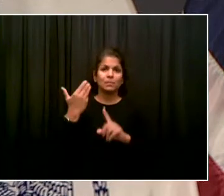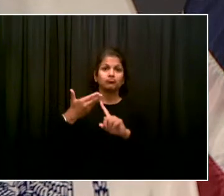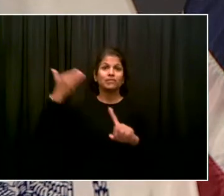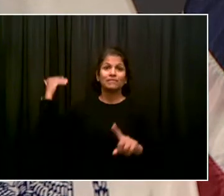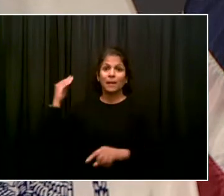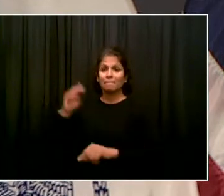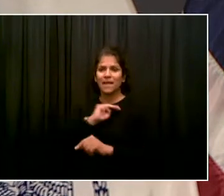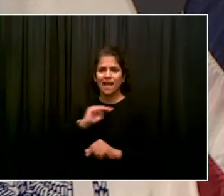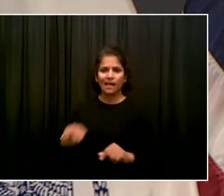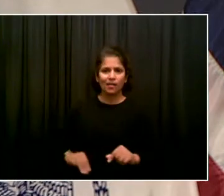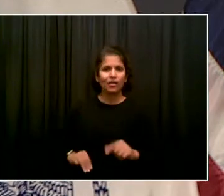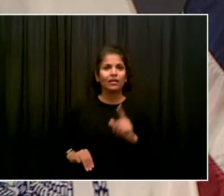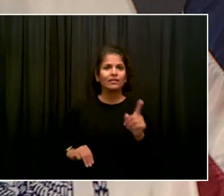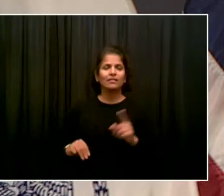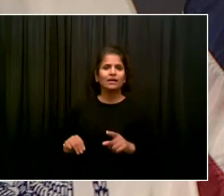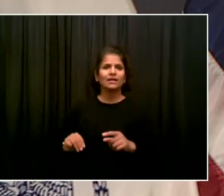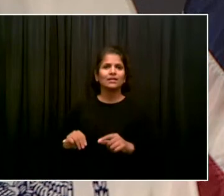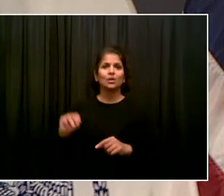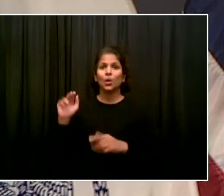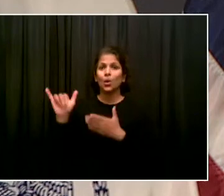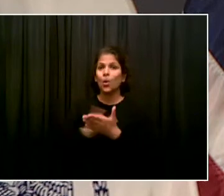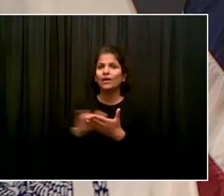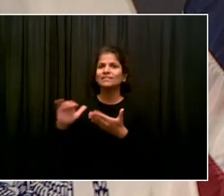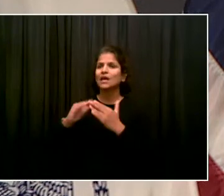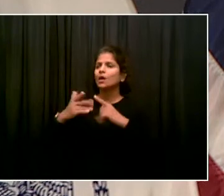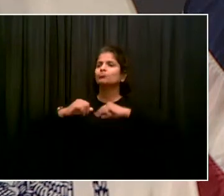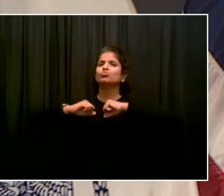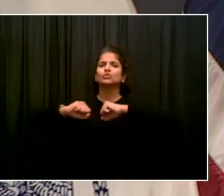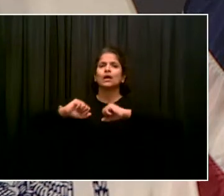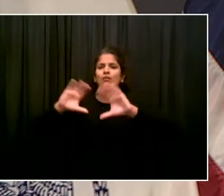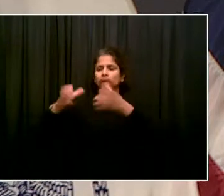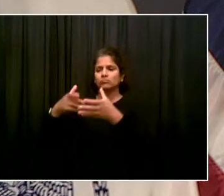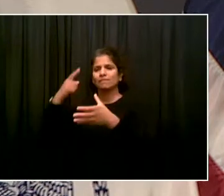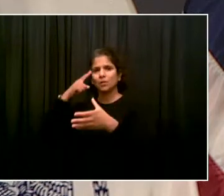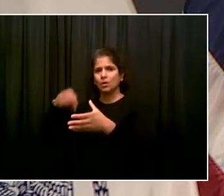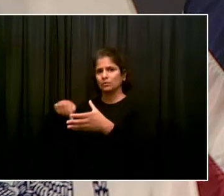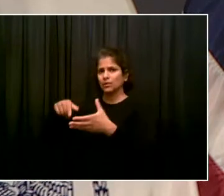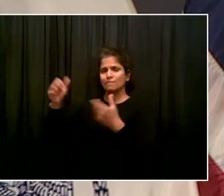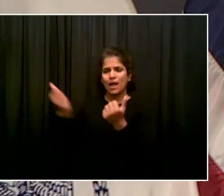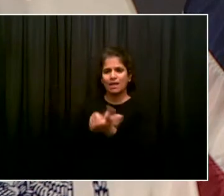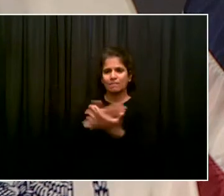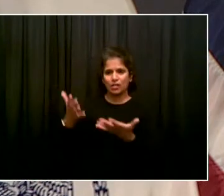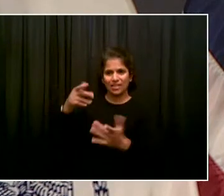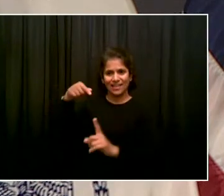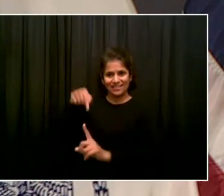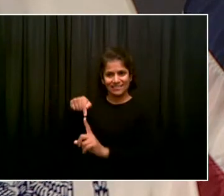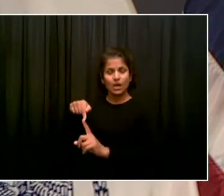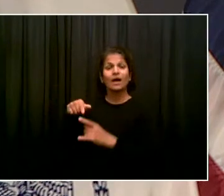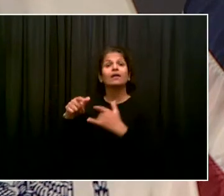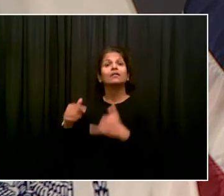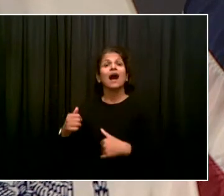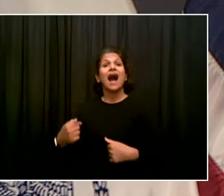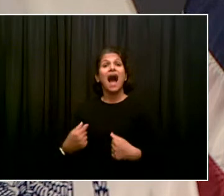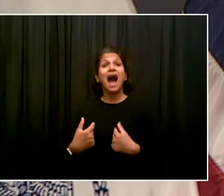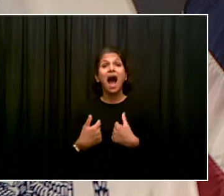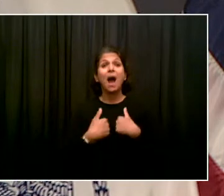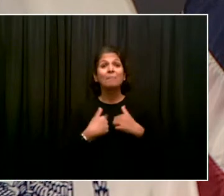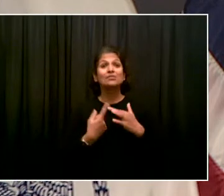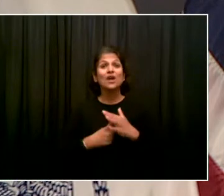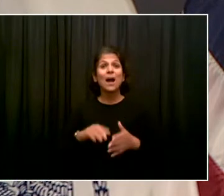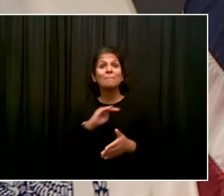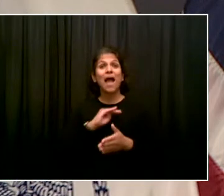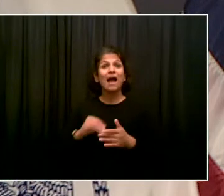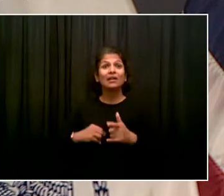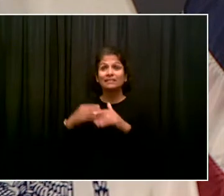it was done. We took all guidance from the NYPD. When I walked in the door as mayor, I didn't know what the security protocols were. I didn't